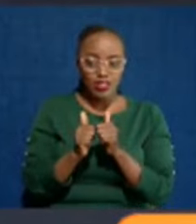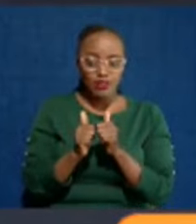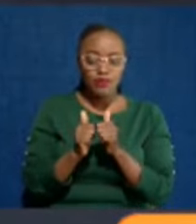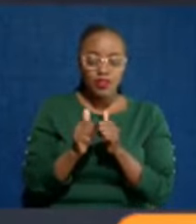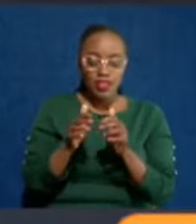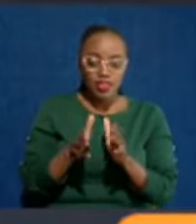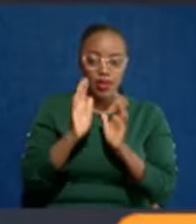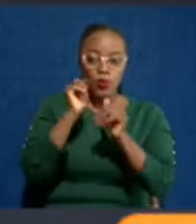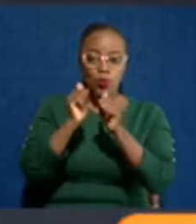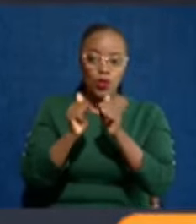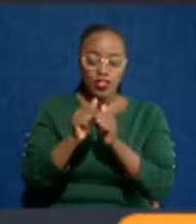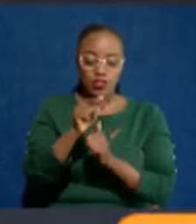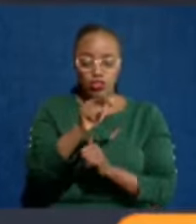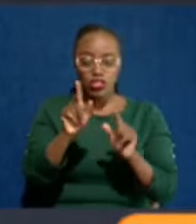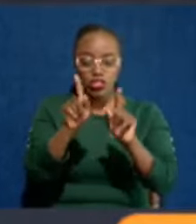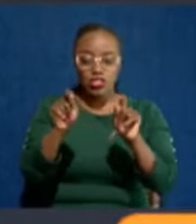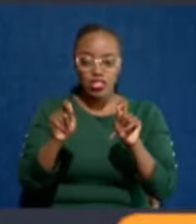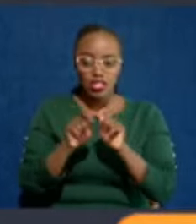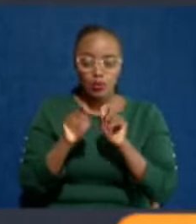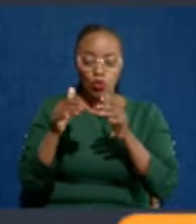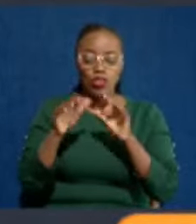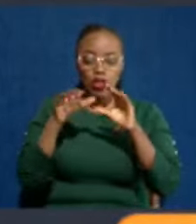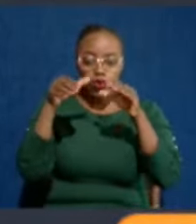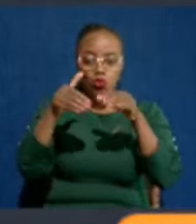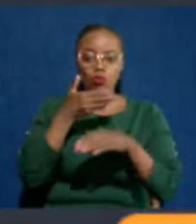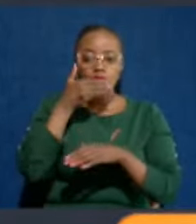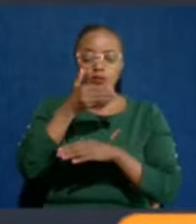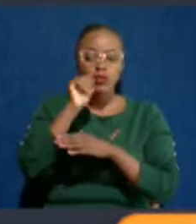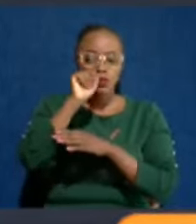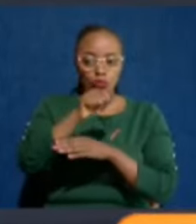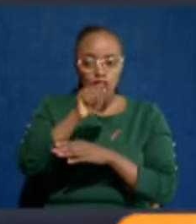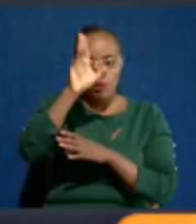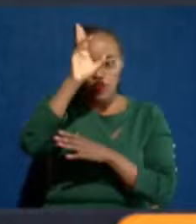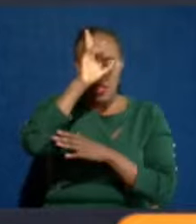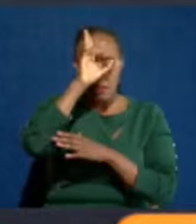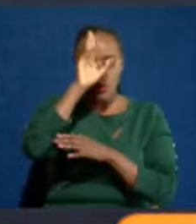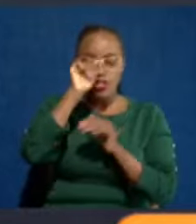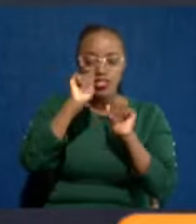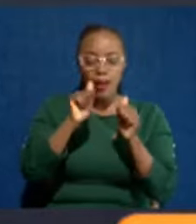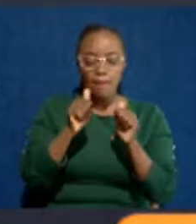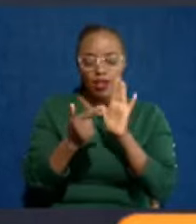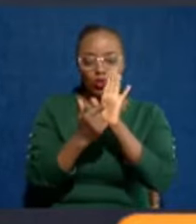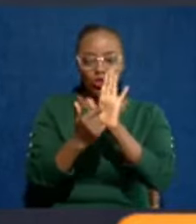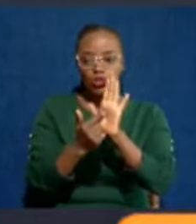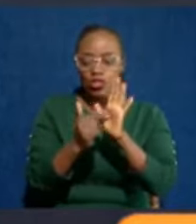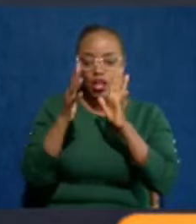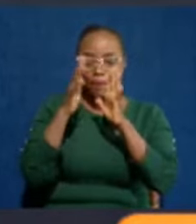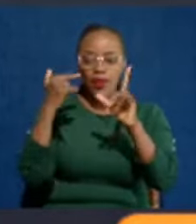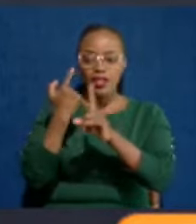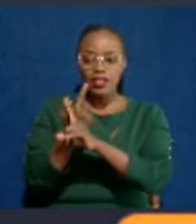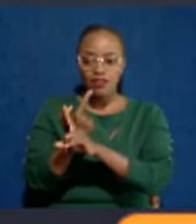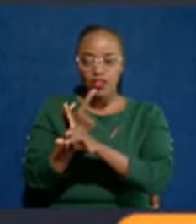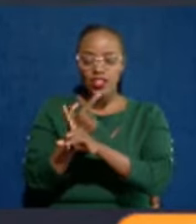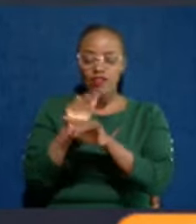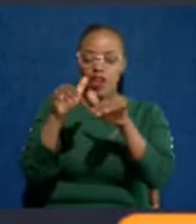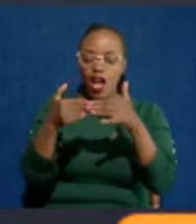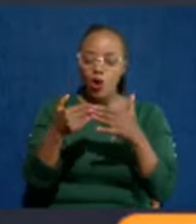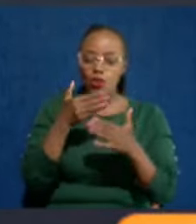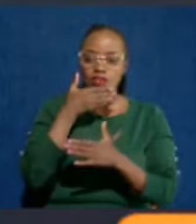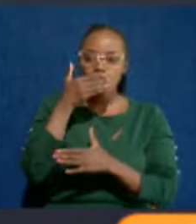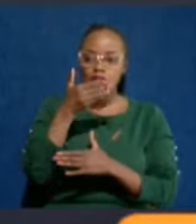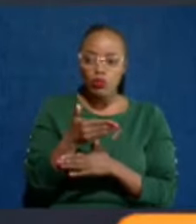the militia would respond. The police are yet to demonstrate a big difference between how they